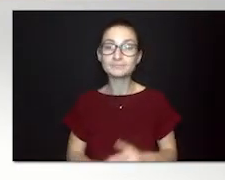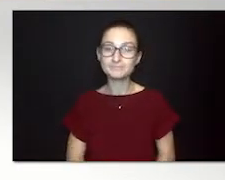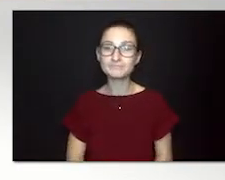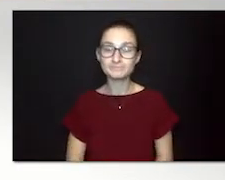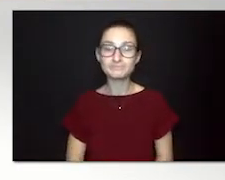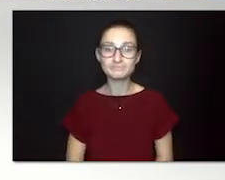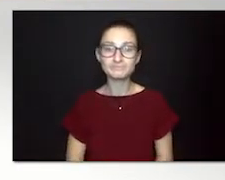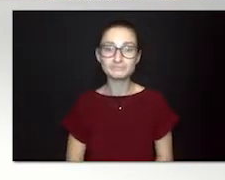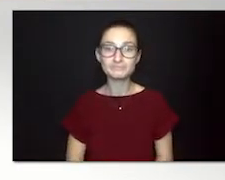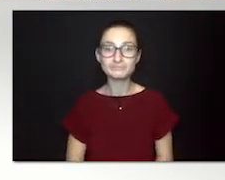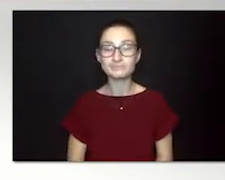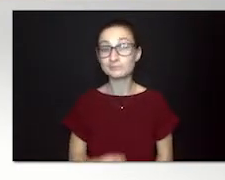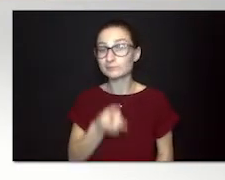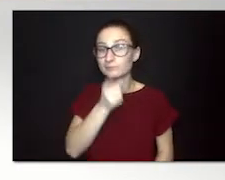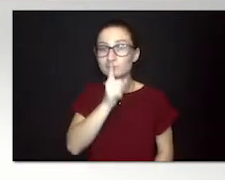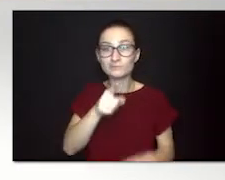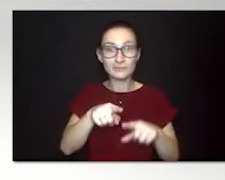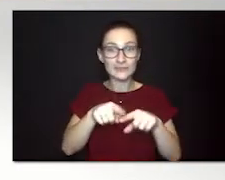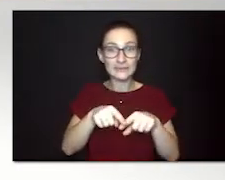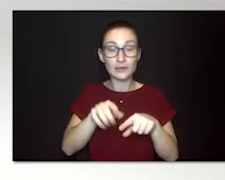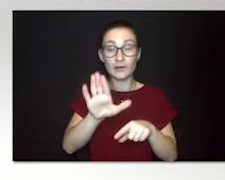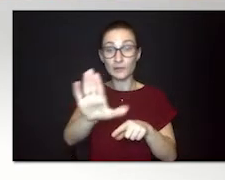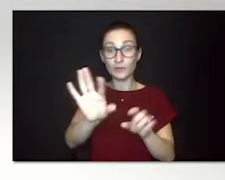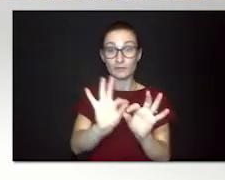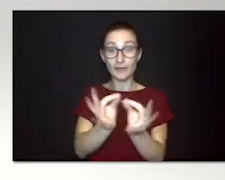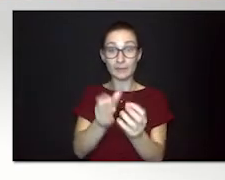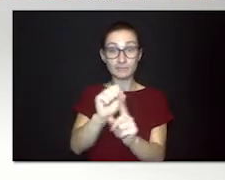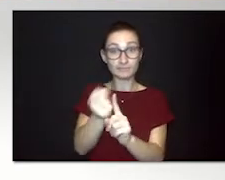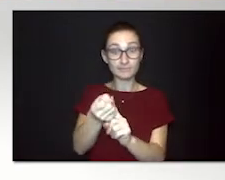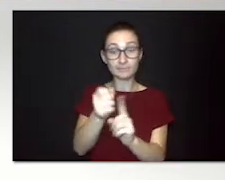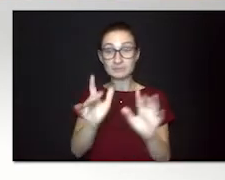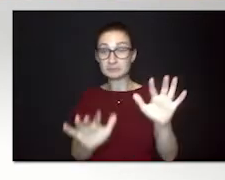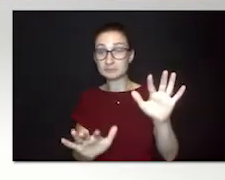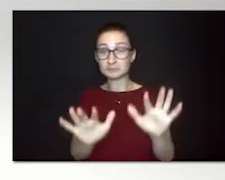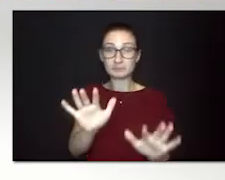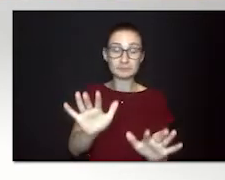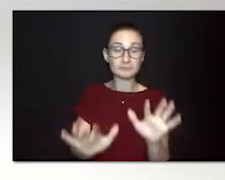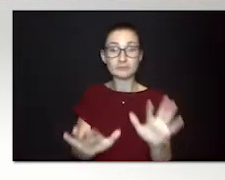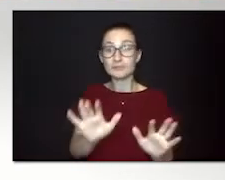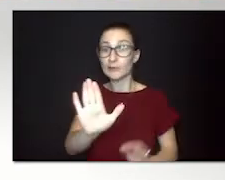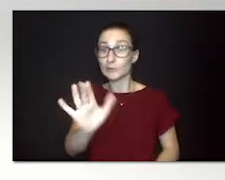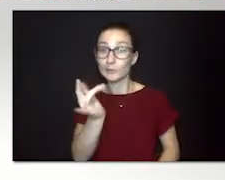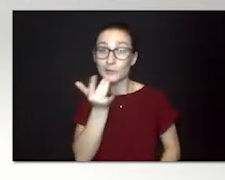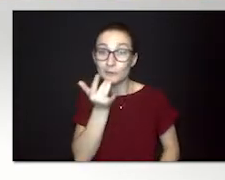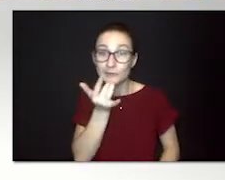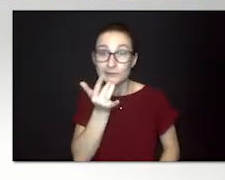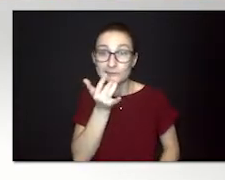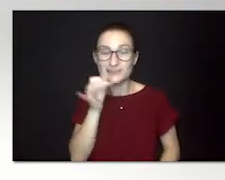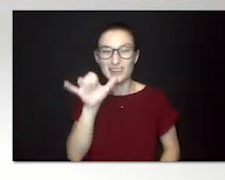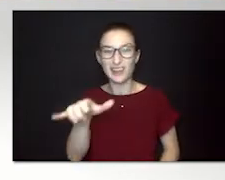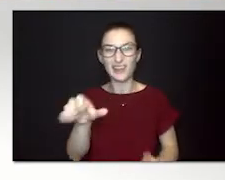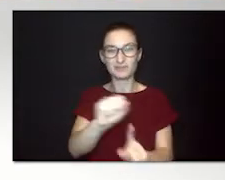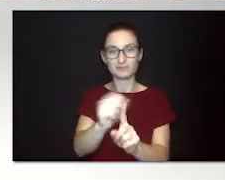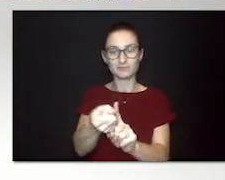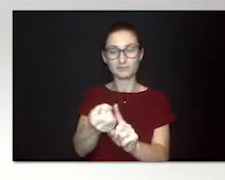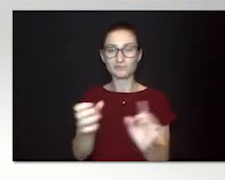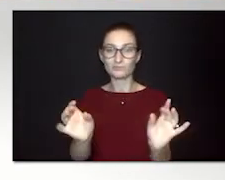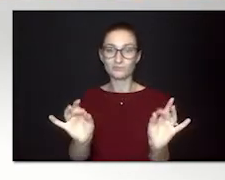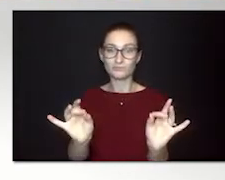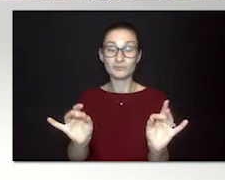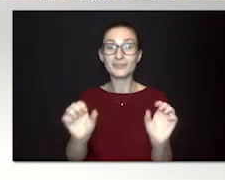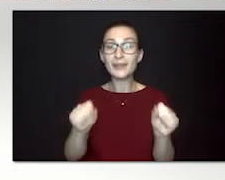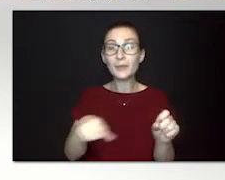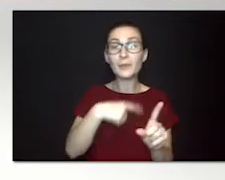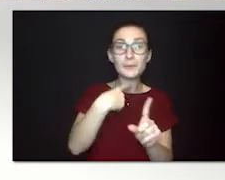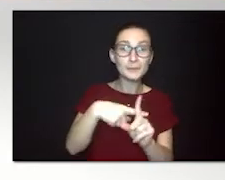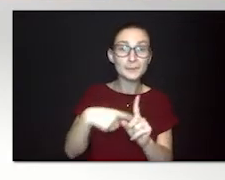same person. So it really just depends on the family dynamics and what everyone prefers to do. Because of course, there